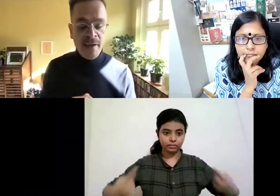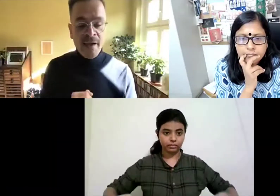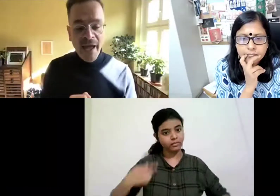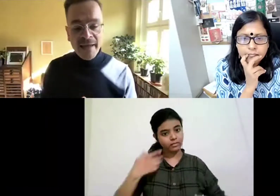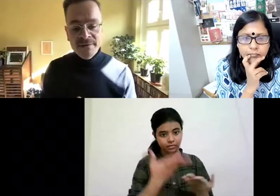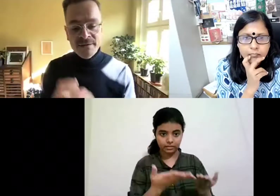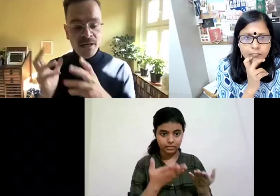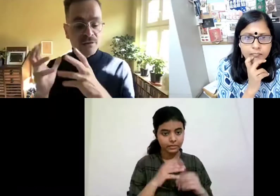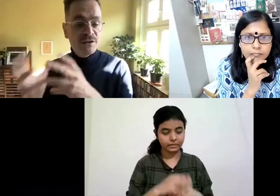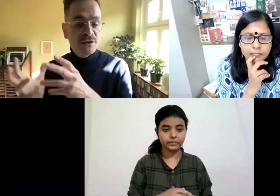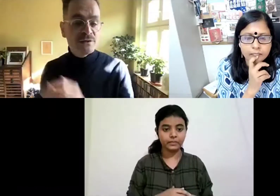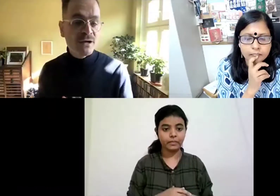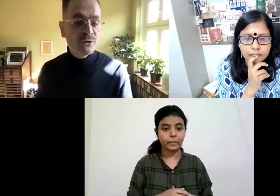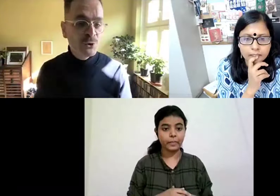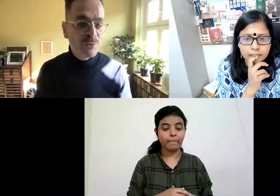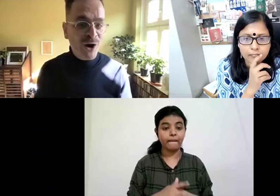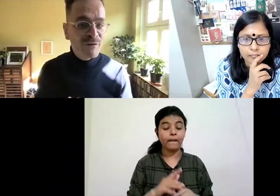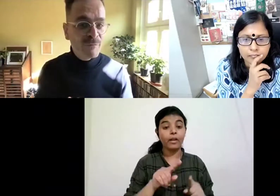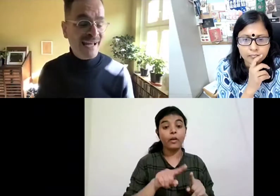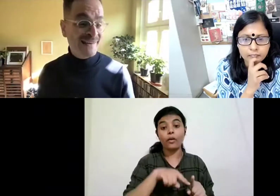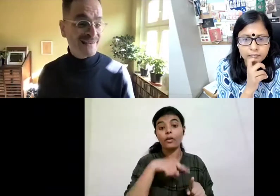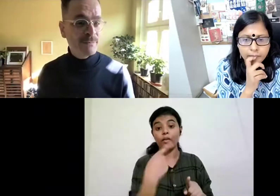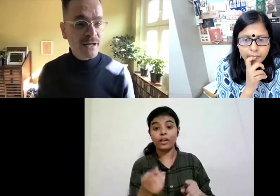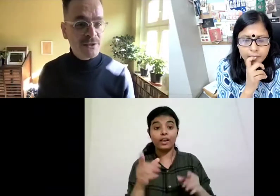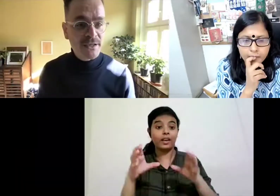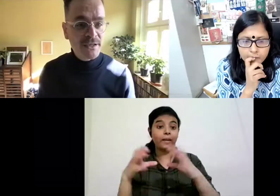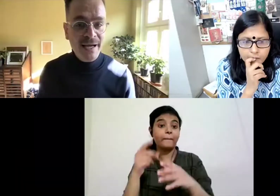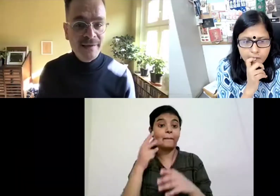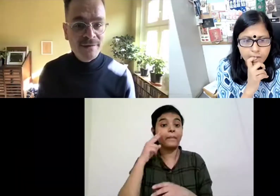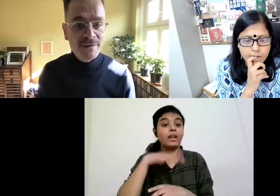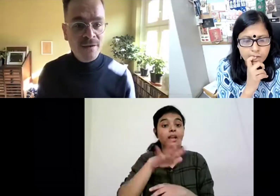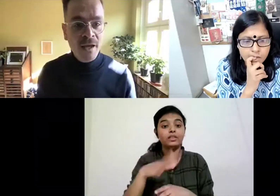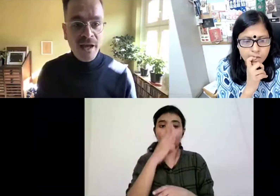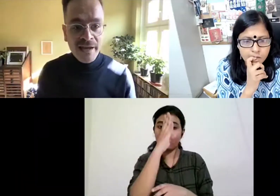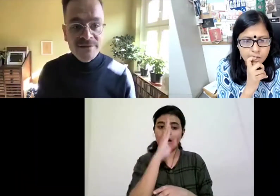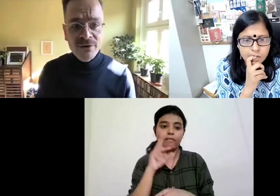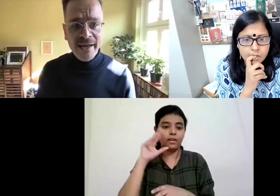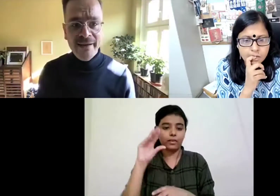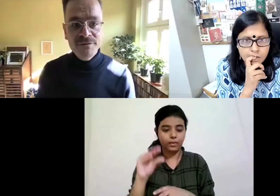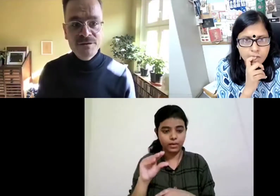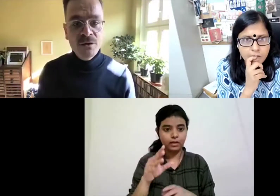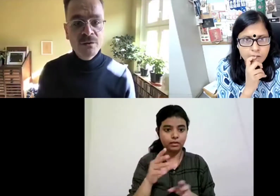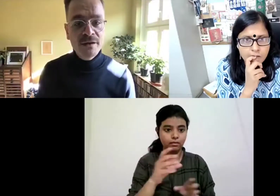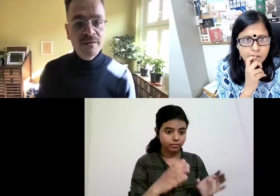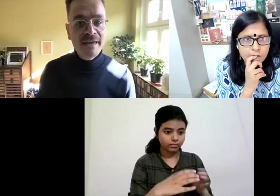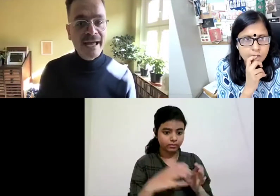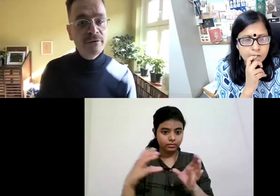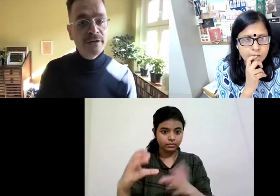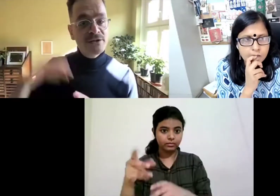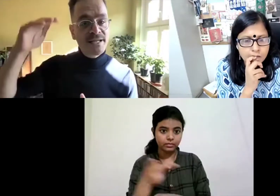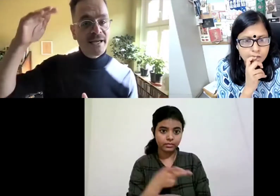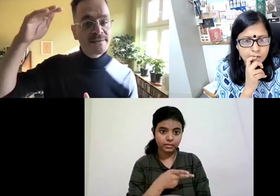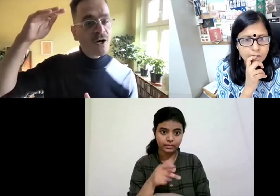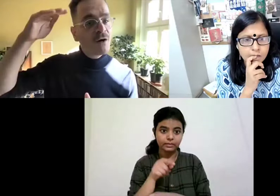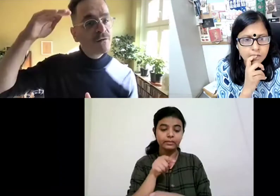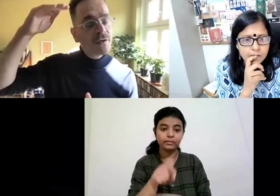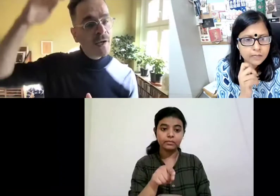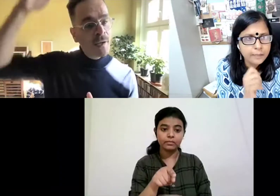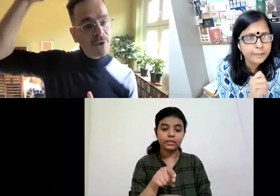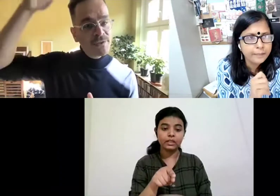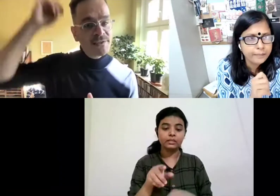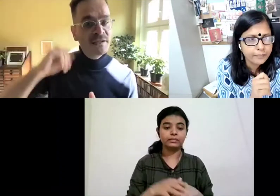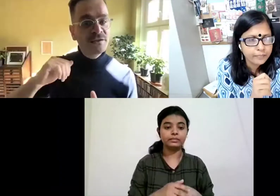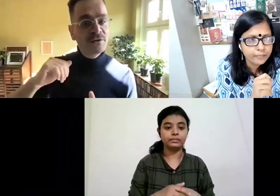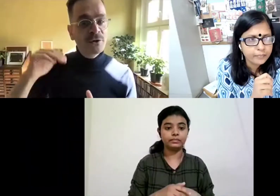wheelchair, and the user group of blind and partially sighted, and you have to know that the average size of